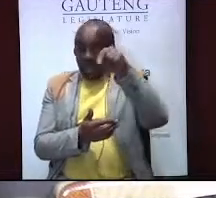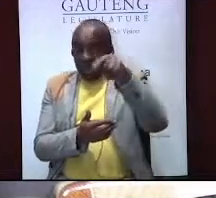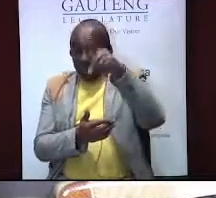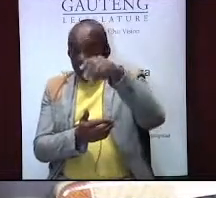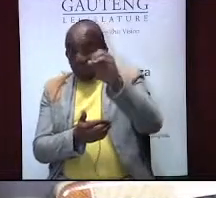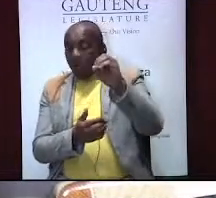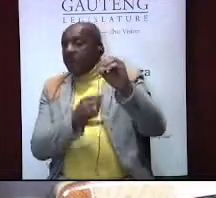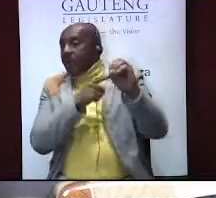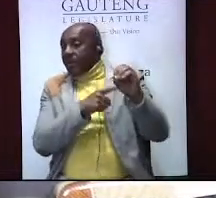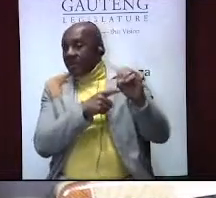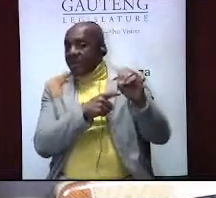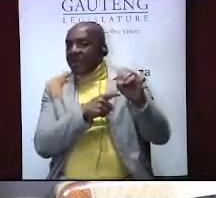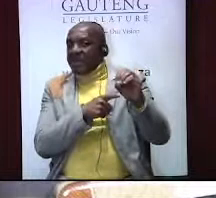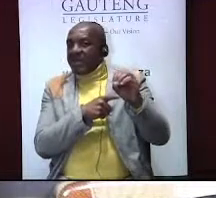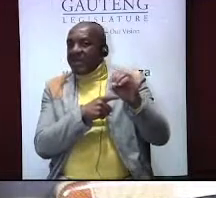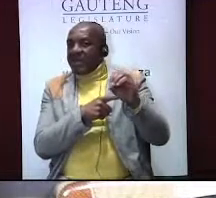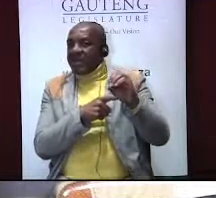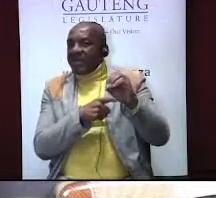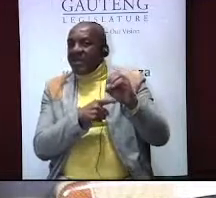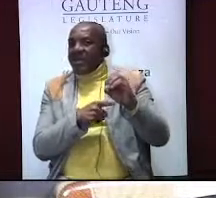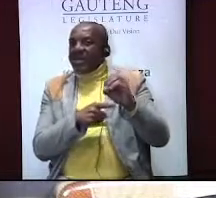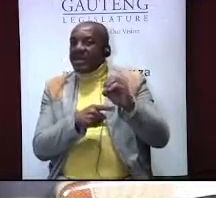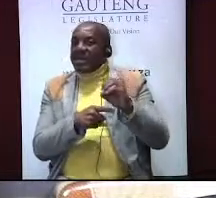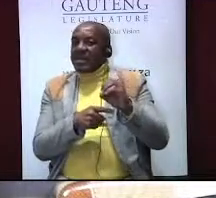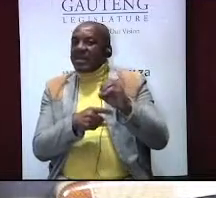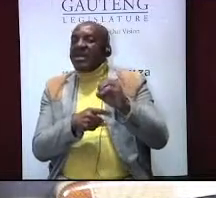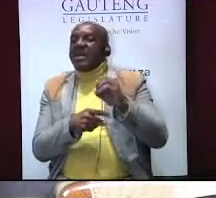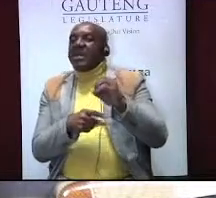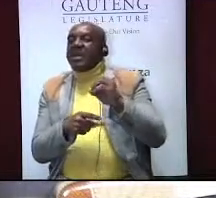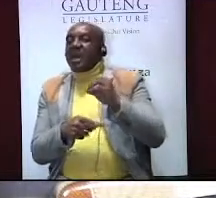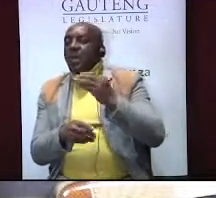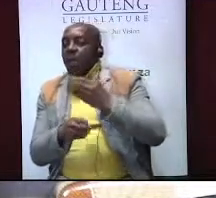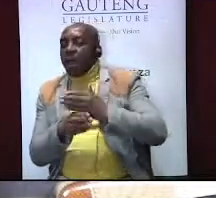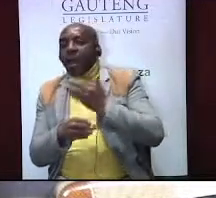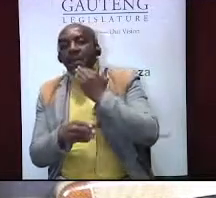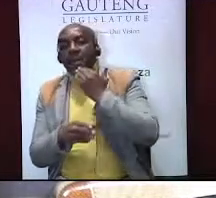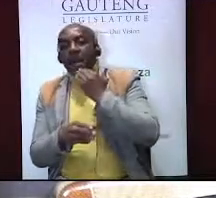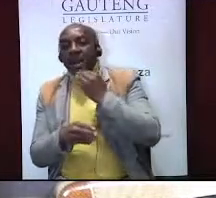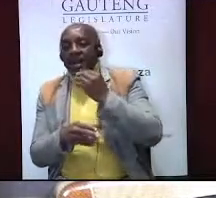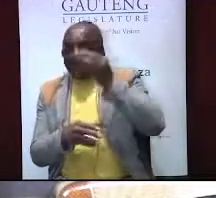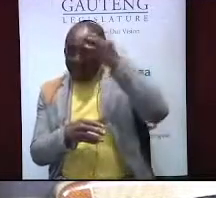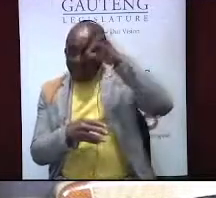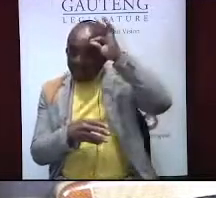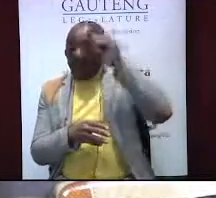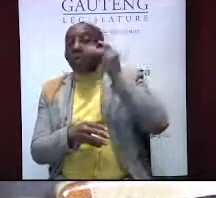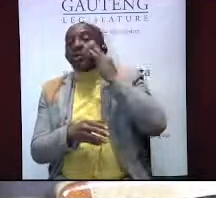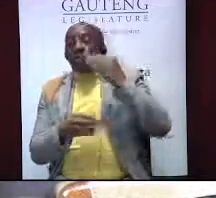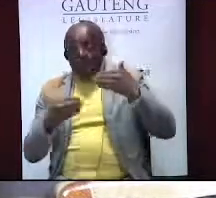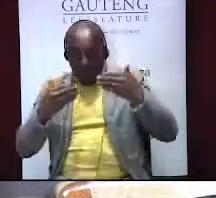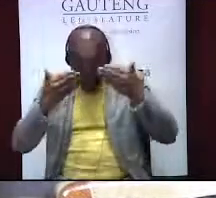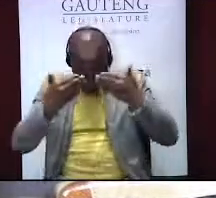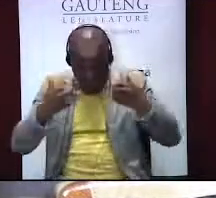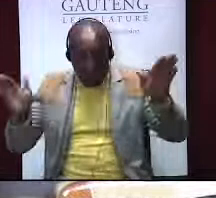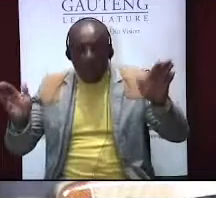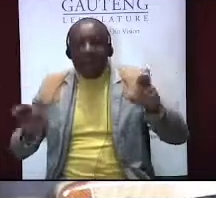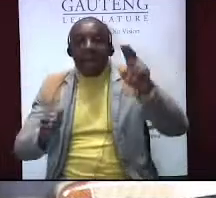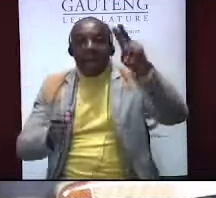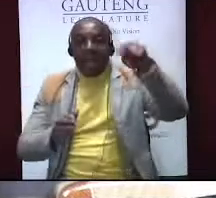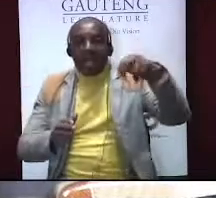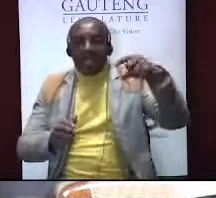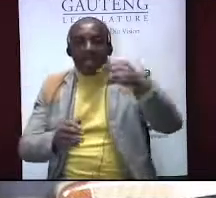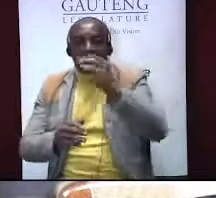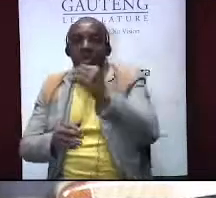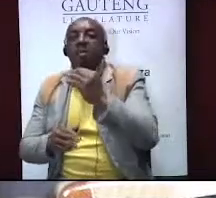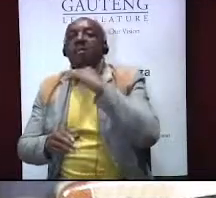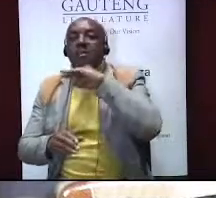are an extension of government. If you open an NGO, it's like you are government. You're working, you're assisting the